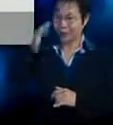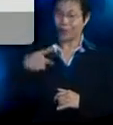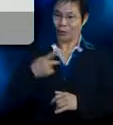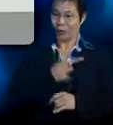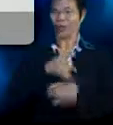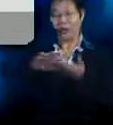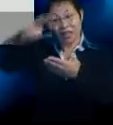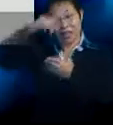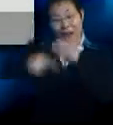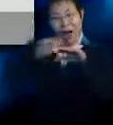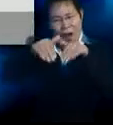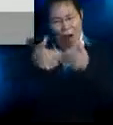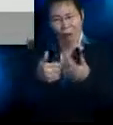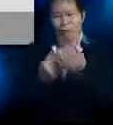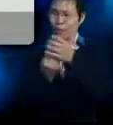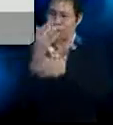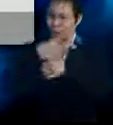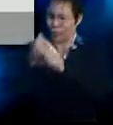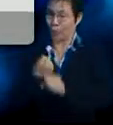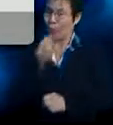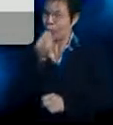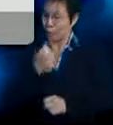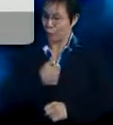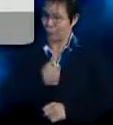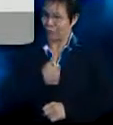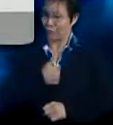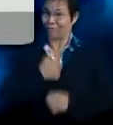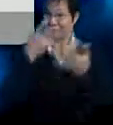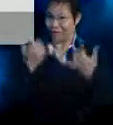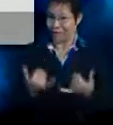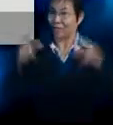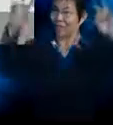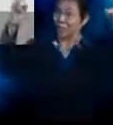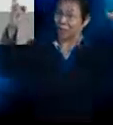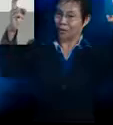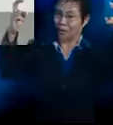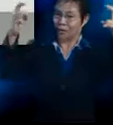are going to learn about how plants make their own food. Today's topic: